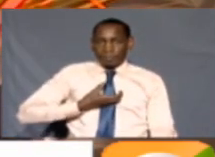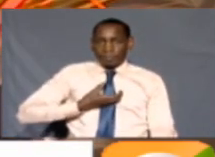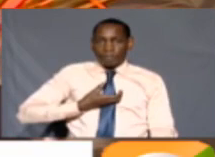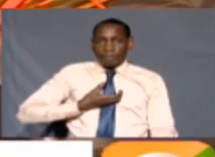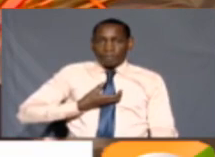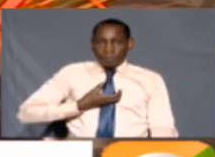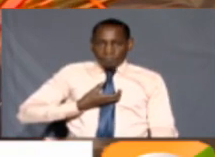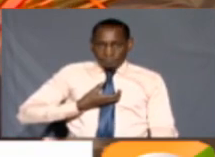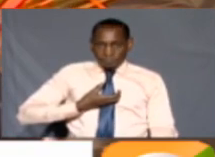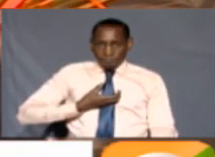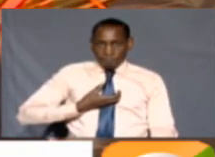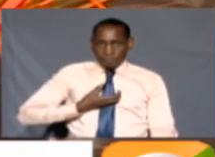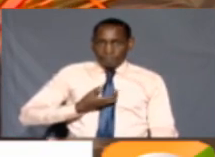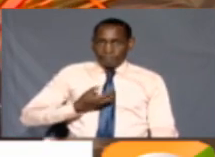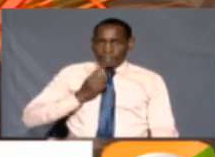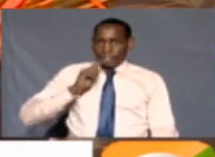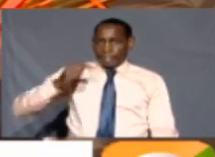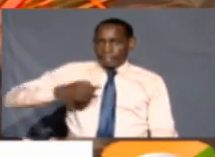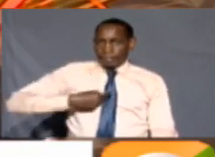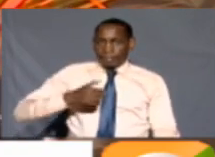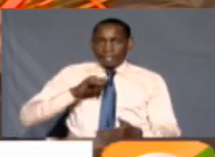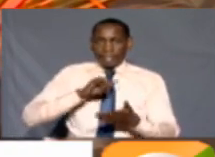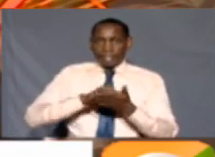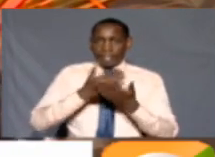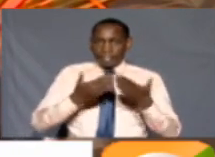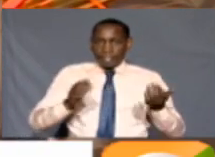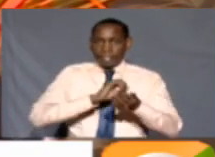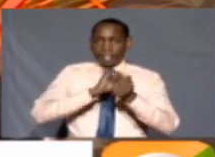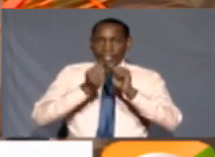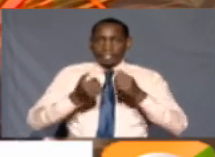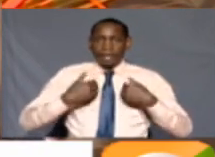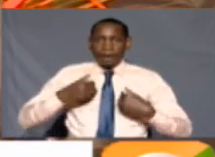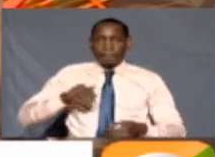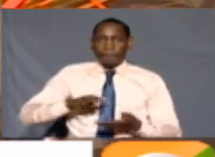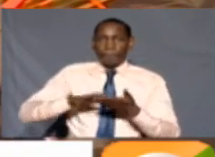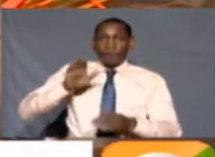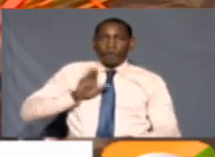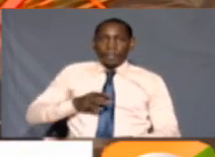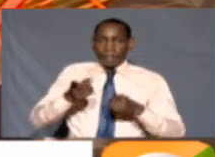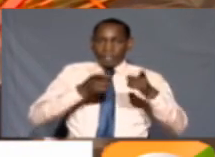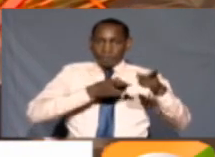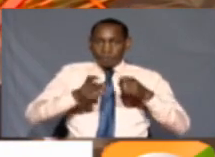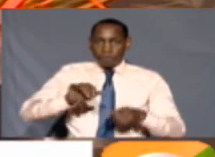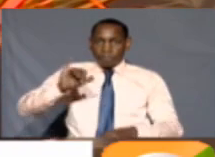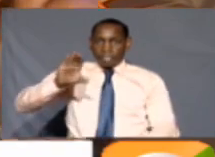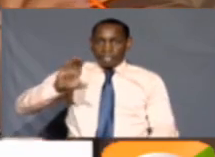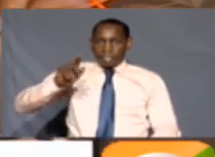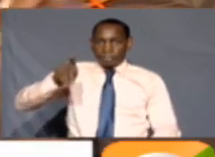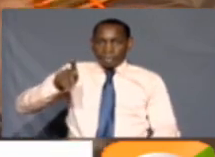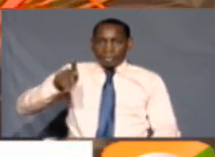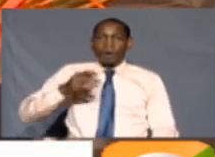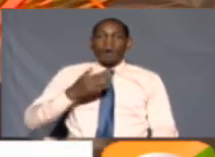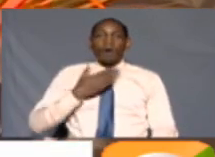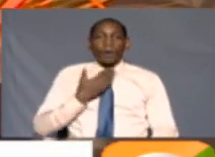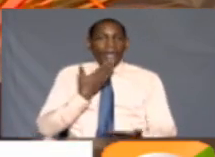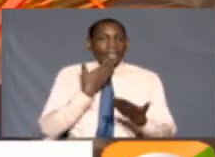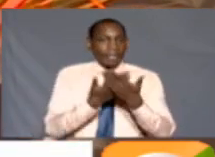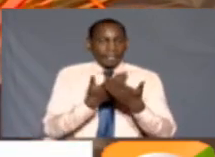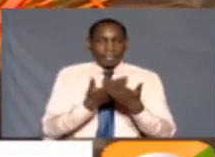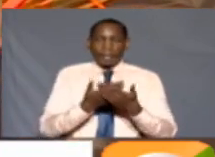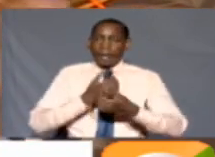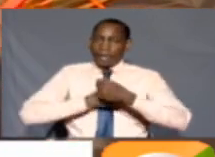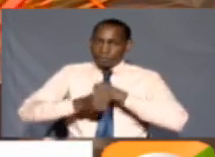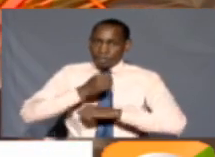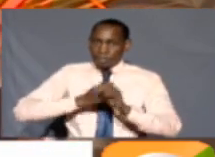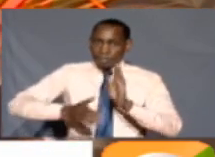And she tells me that actually things are going to change now that there are more women in charge of ISPAC. And I just want to acknowledge you for the speed at which you